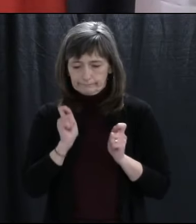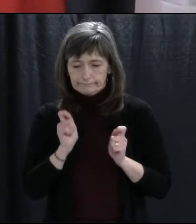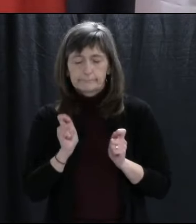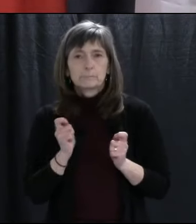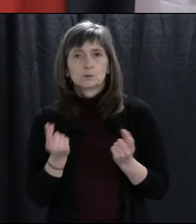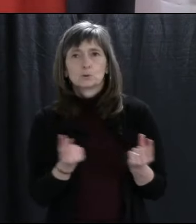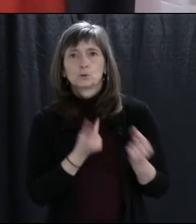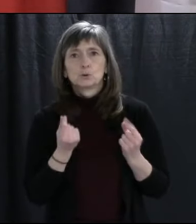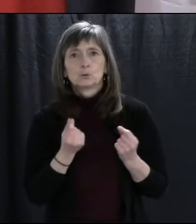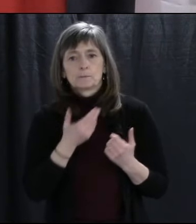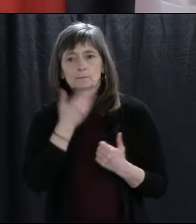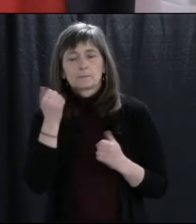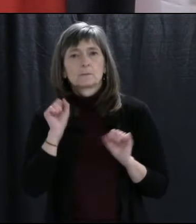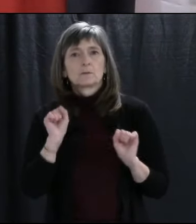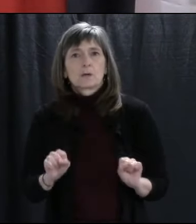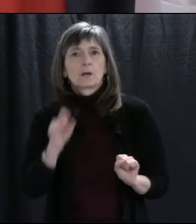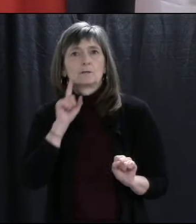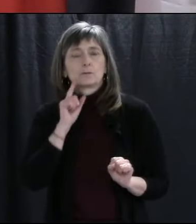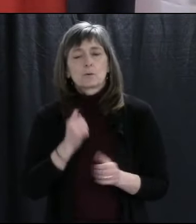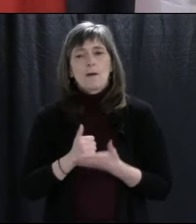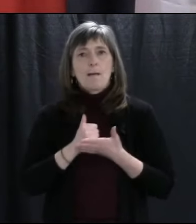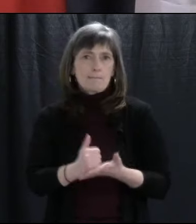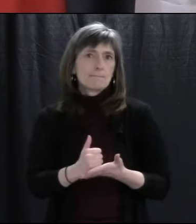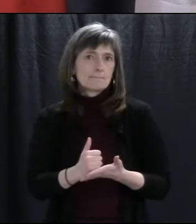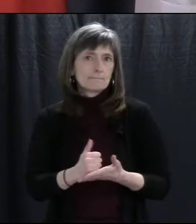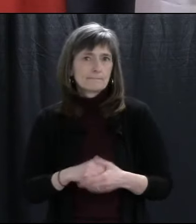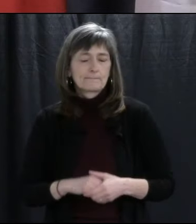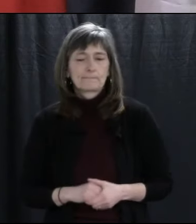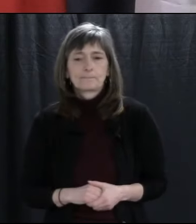healthcare crisis that we're dealing with within our province.